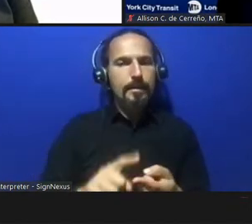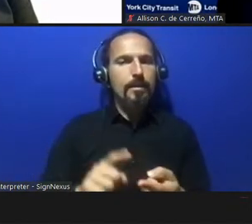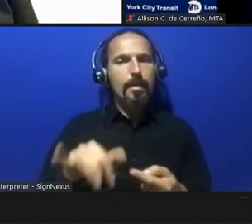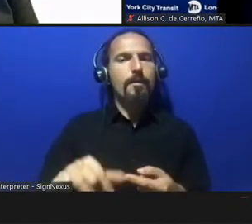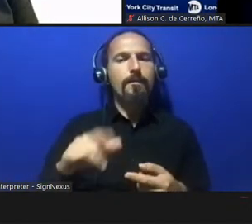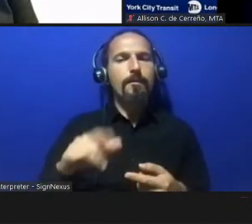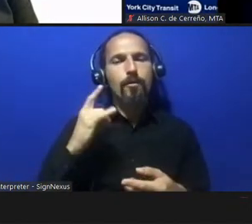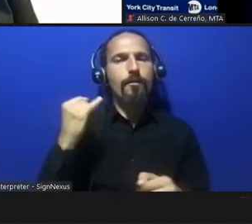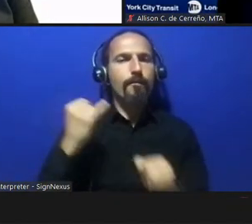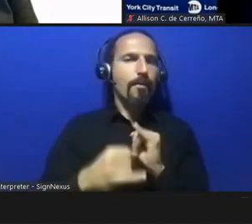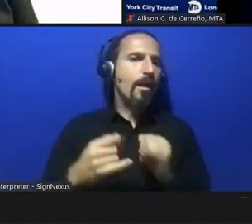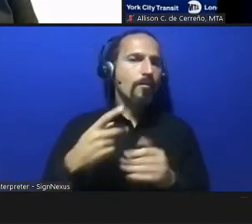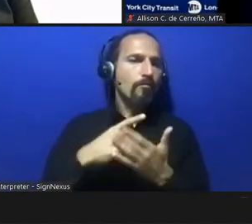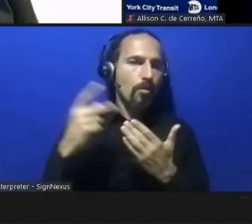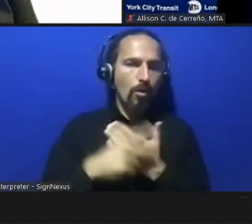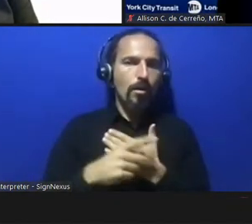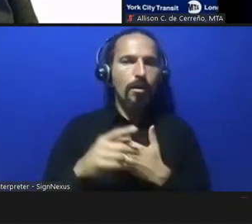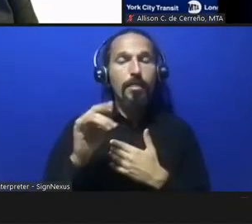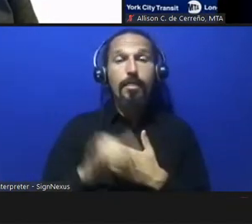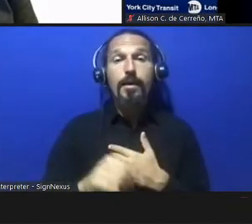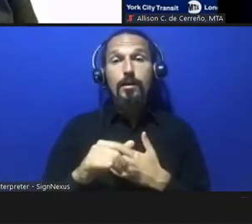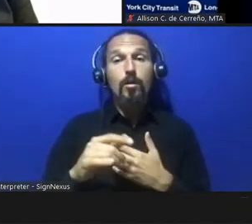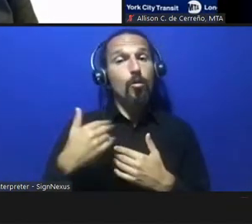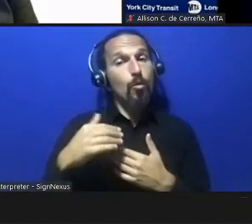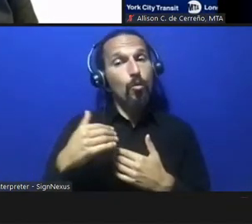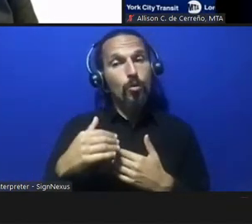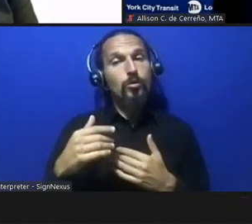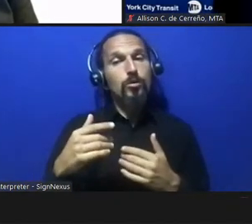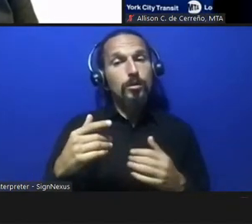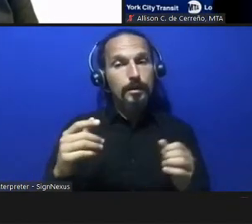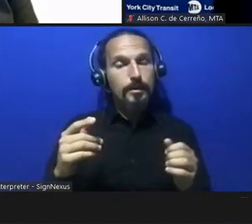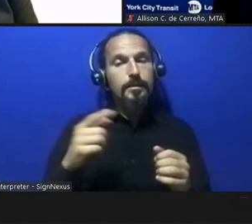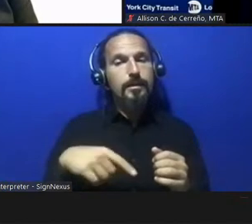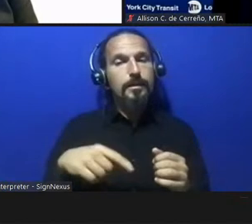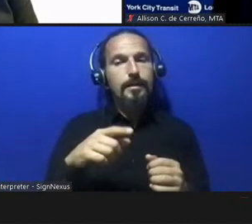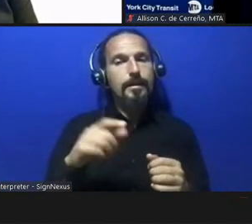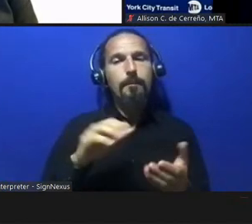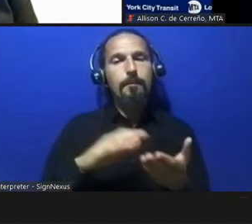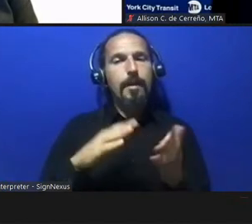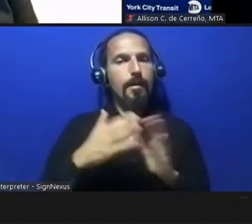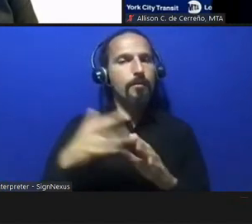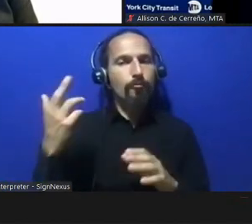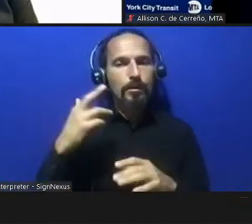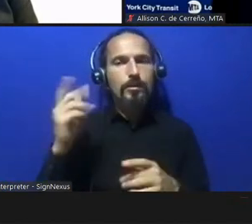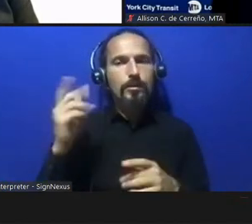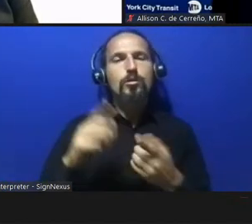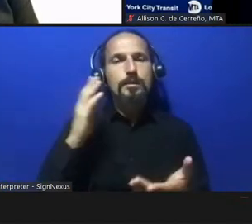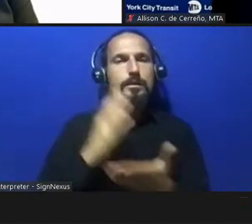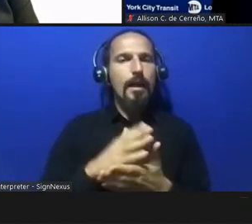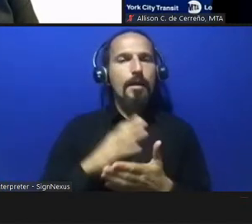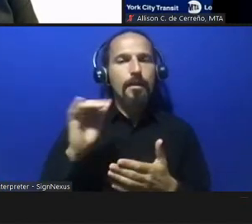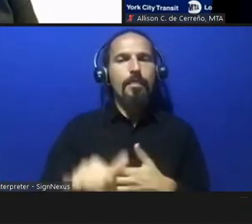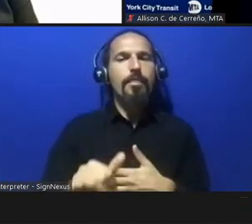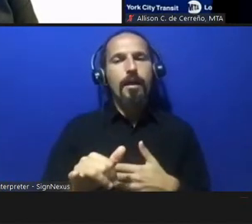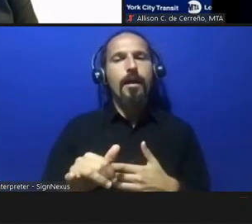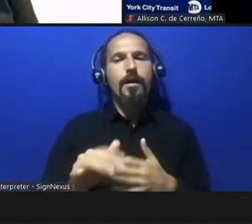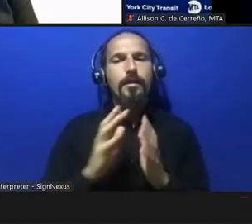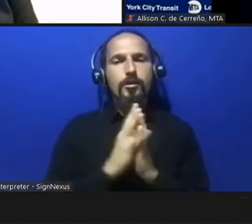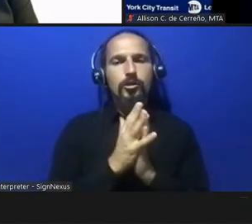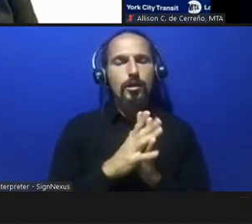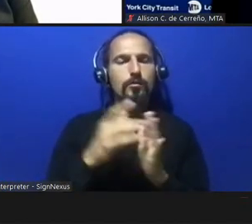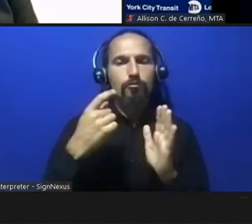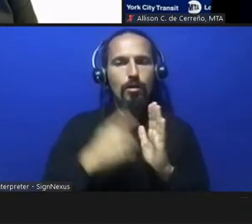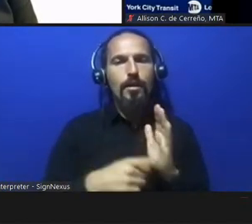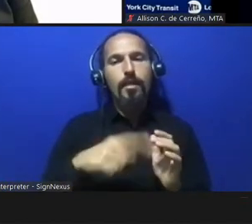the final program this is eminently doable and should not become a reason to stop congestion pricing the mta's